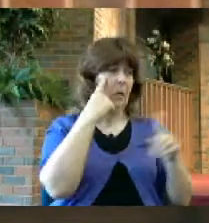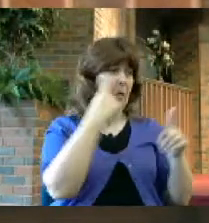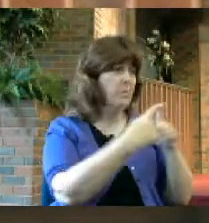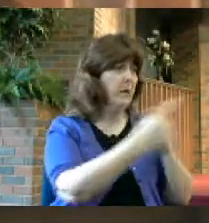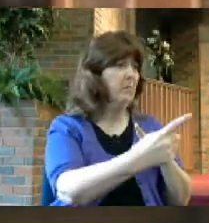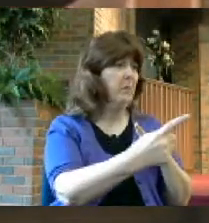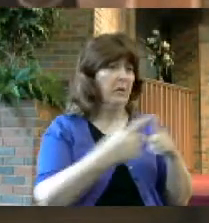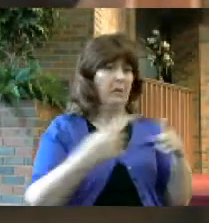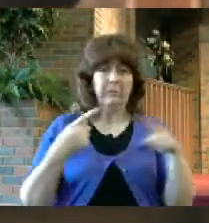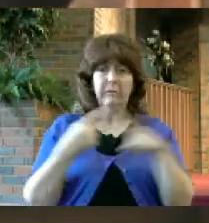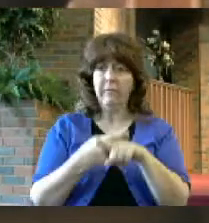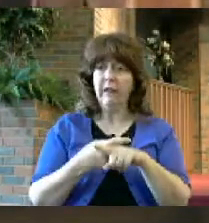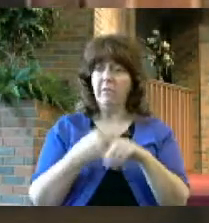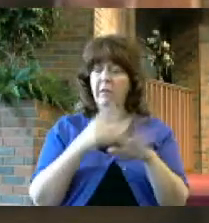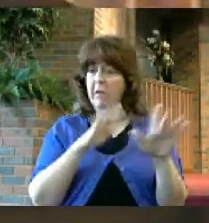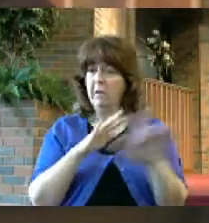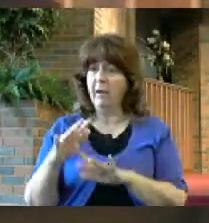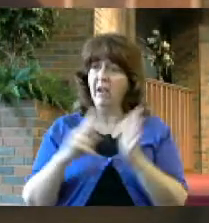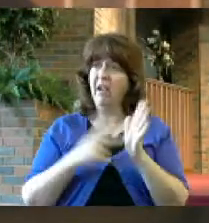God has left me.